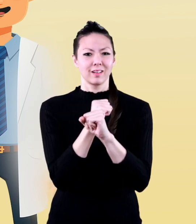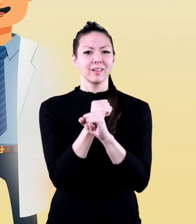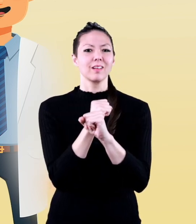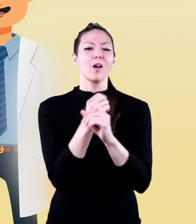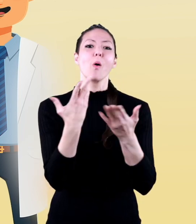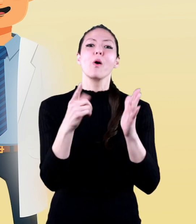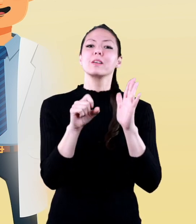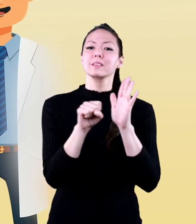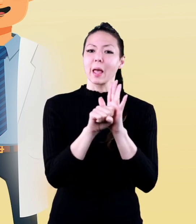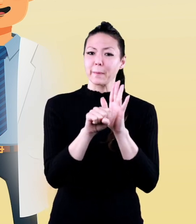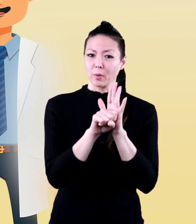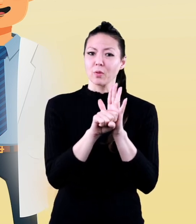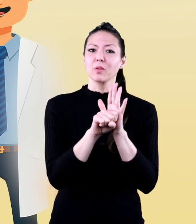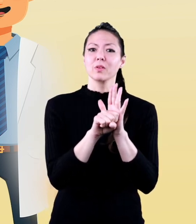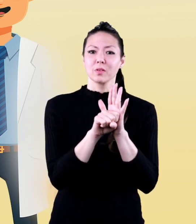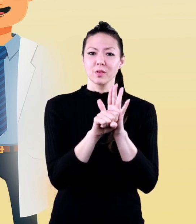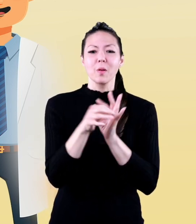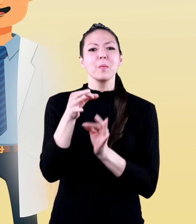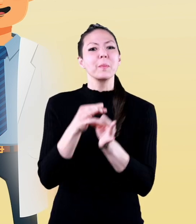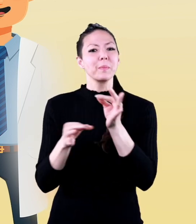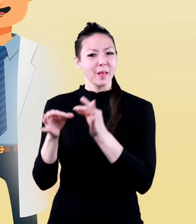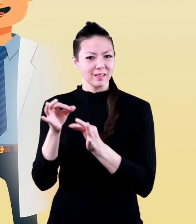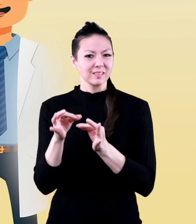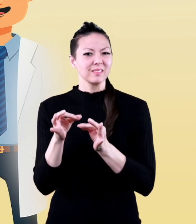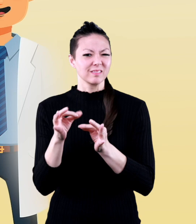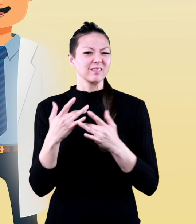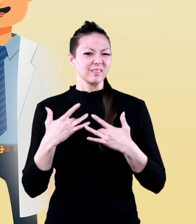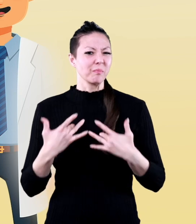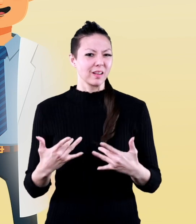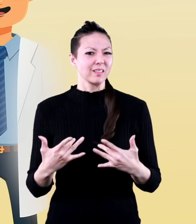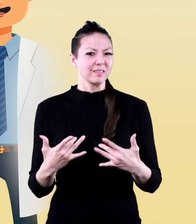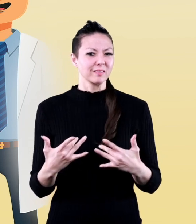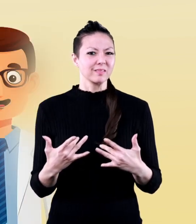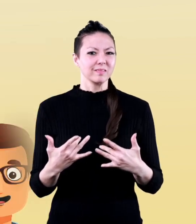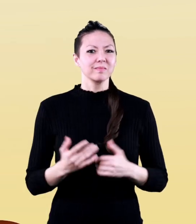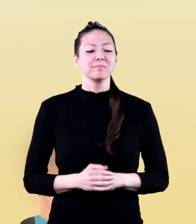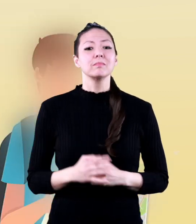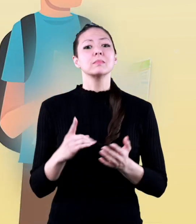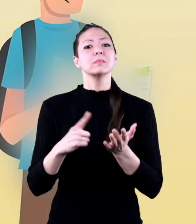replacing them with other letters or symbols, typically a period.